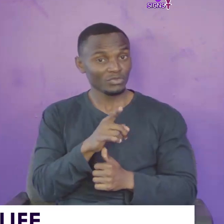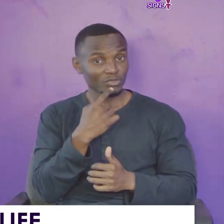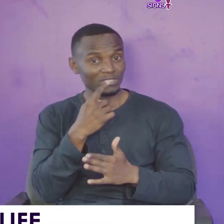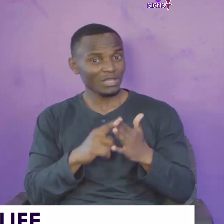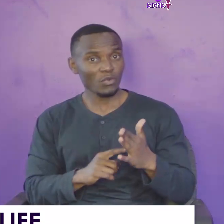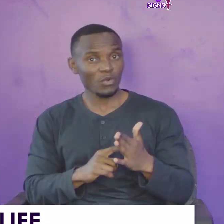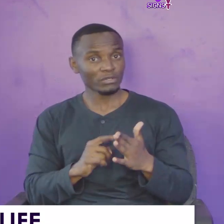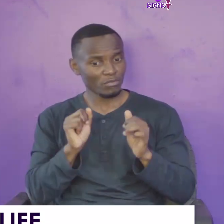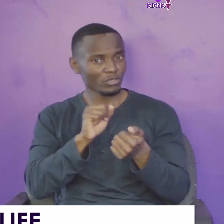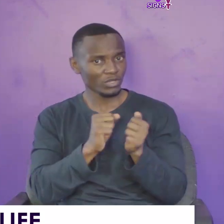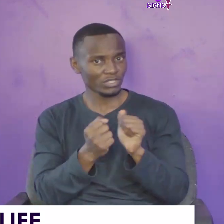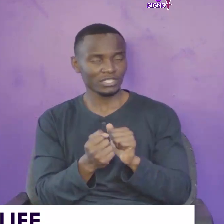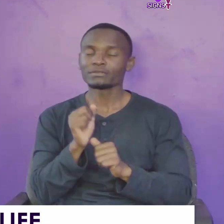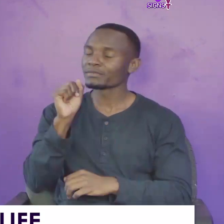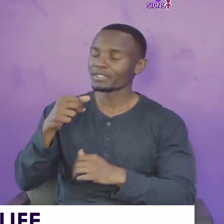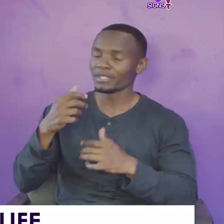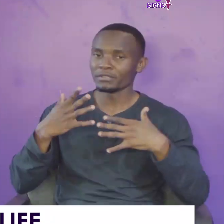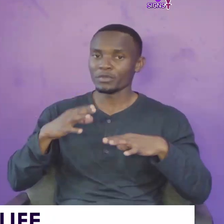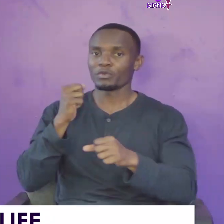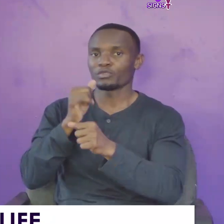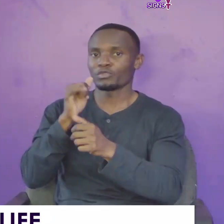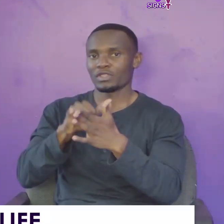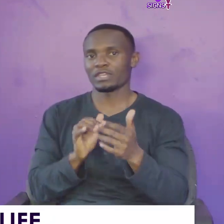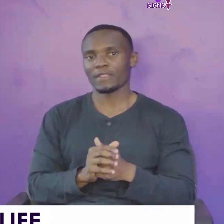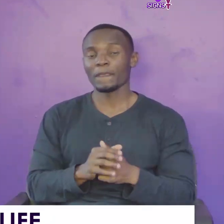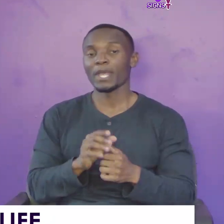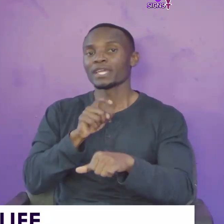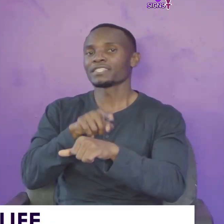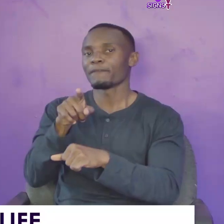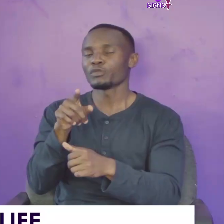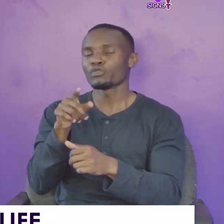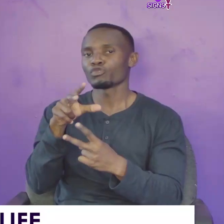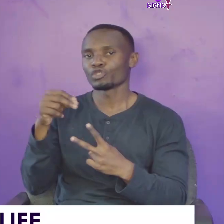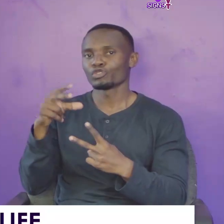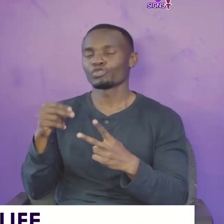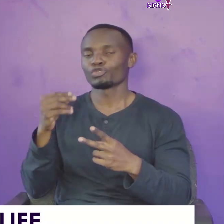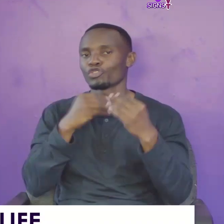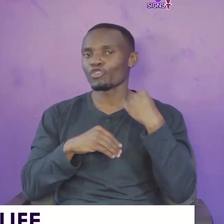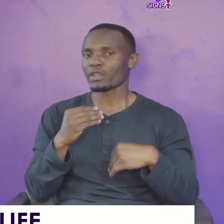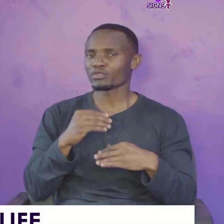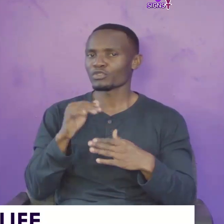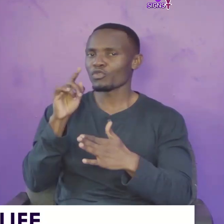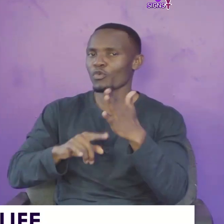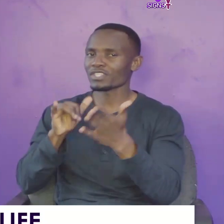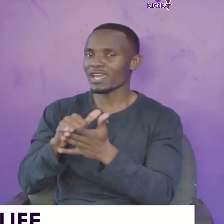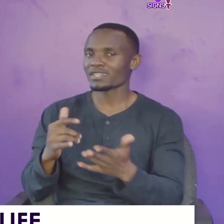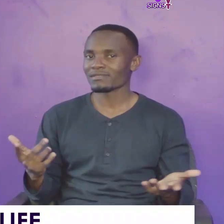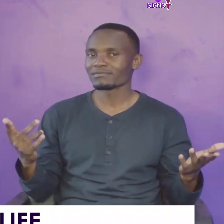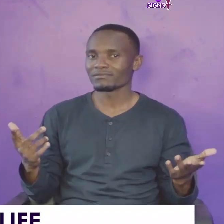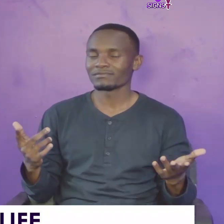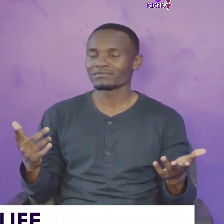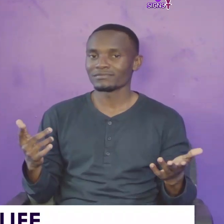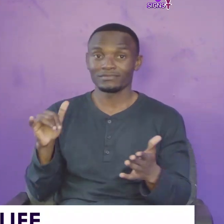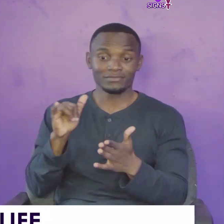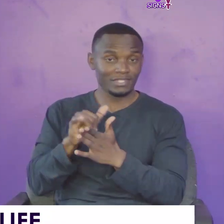breaks. What do you do when you choose corruption? Okay. What is that? That is just a break from